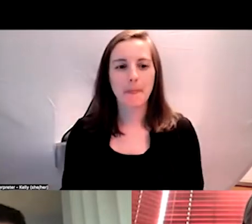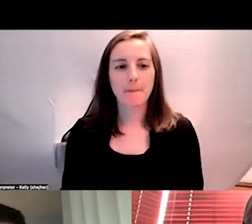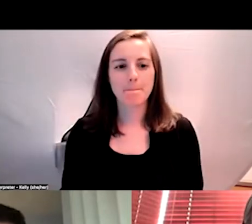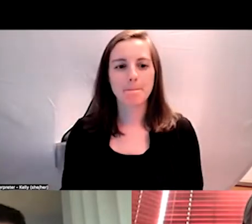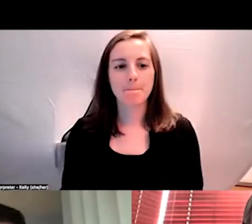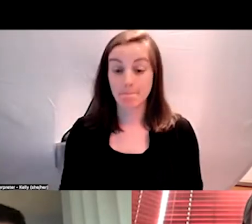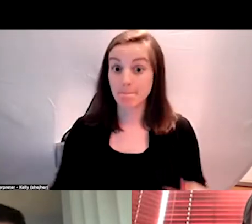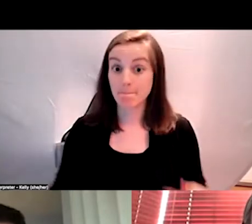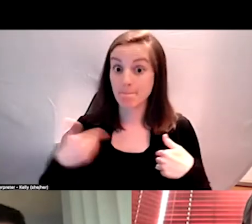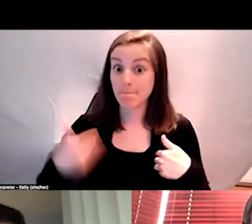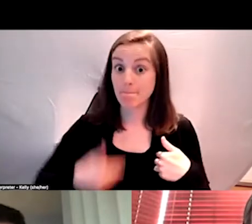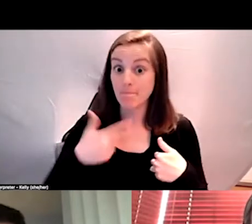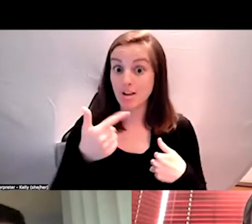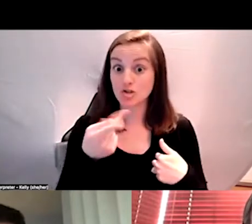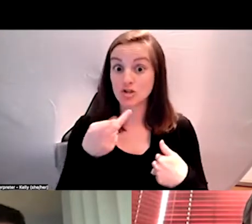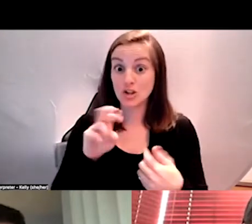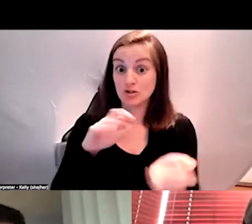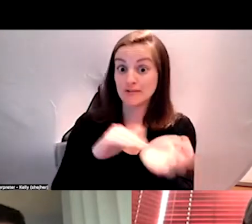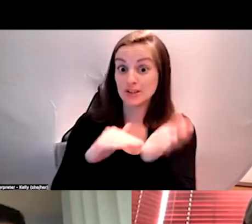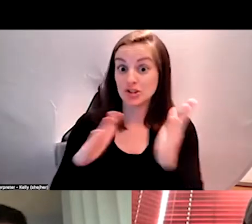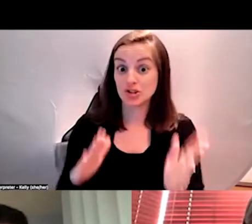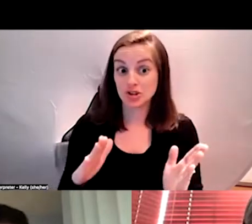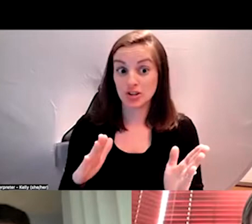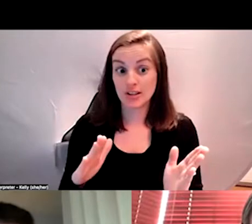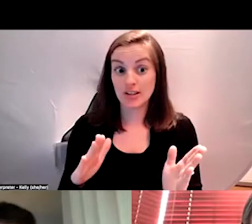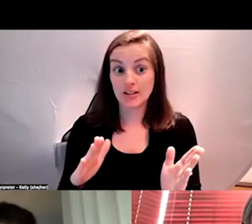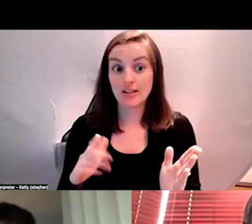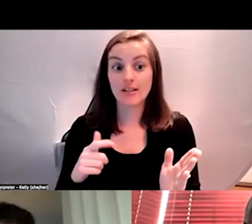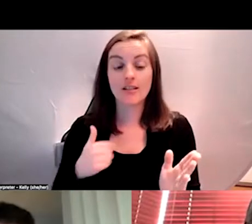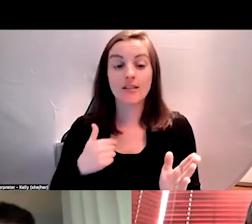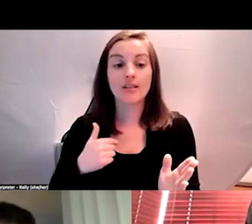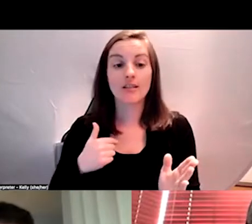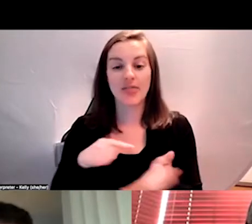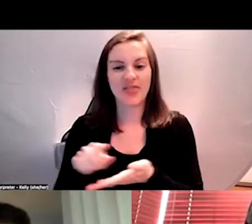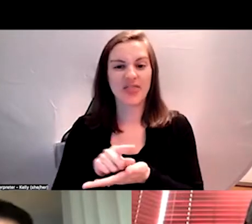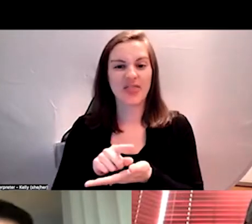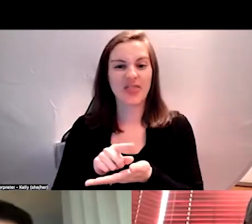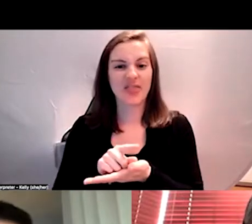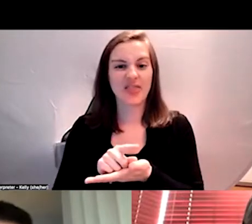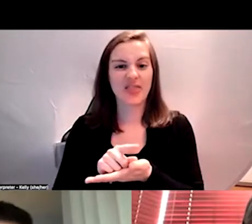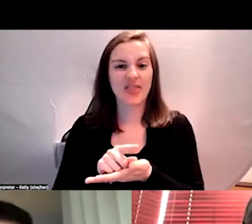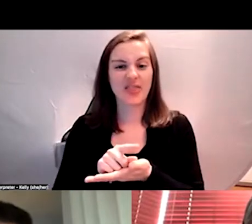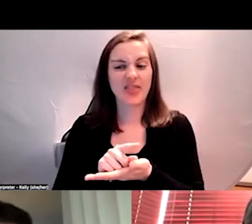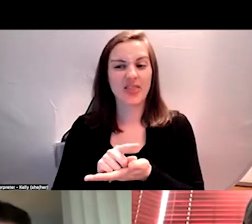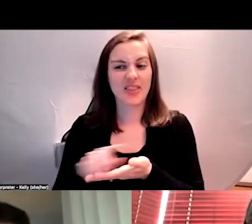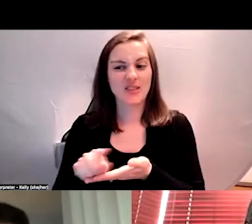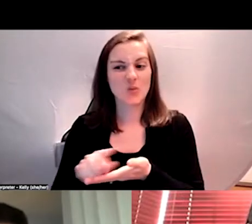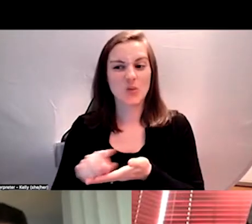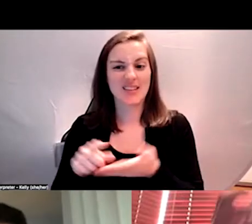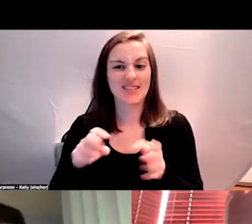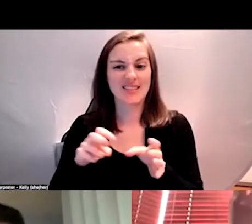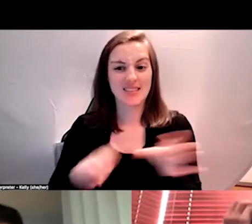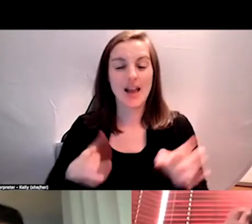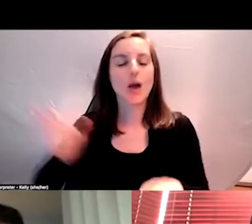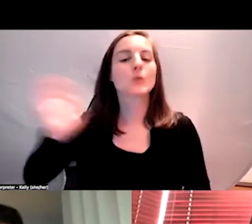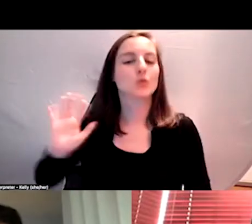physician. I have worked, I no longer work as of this week at Mass General Hospital, the Trans Health